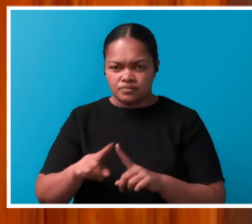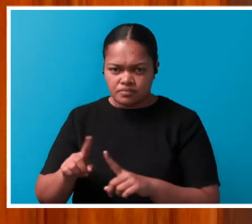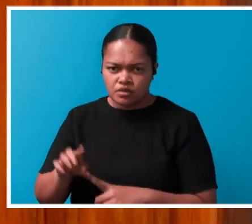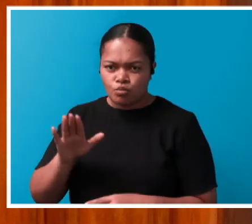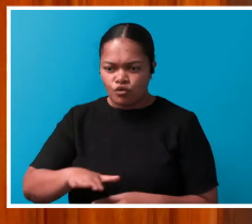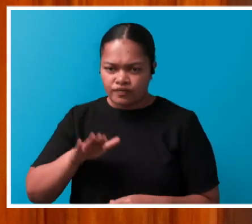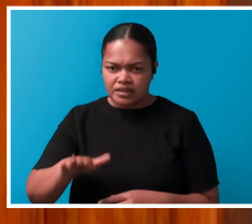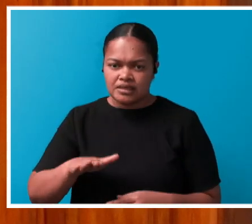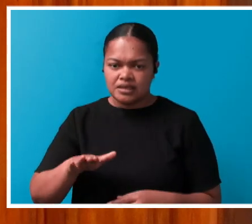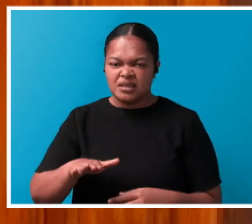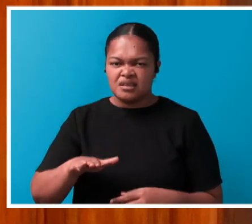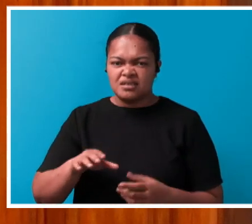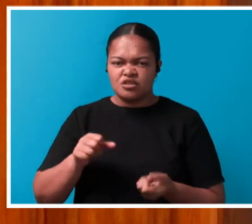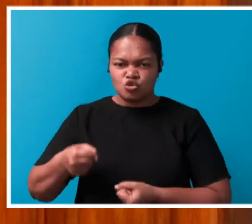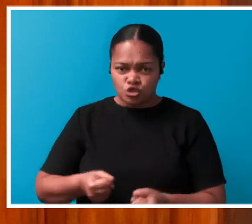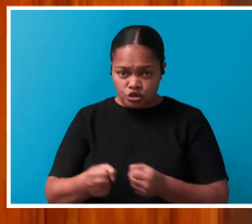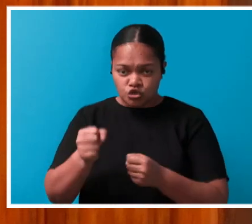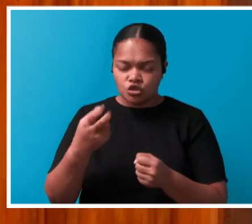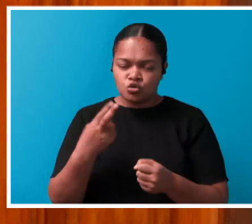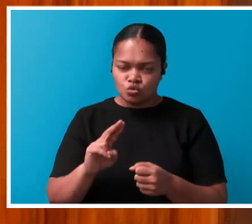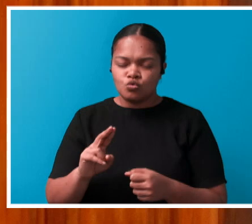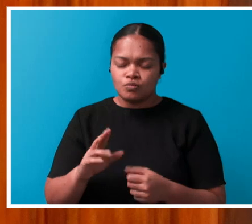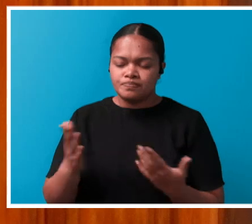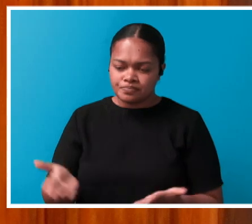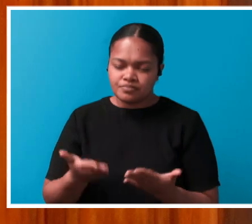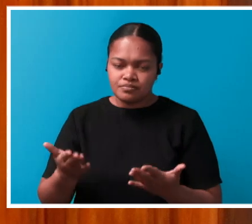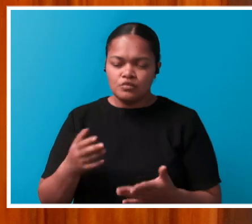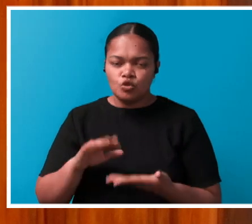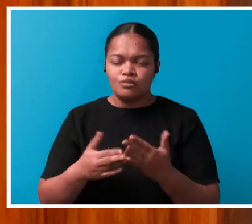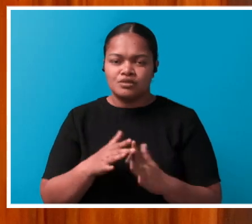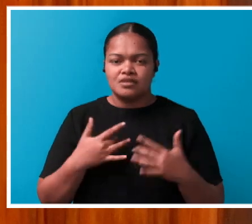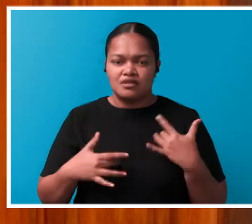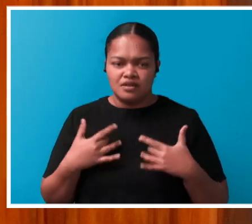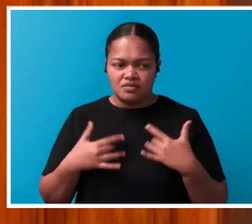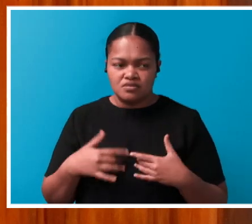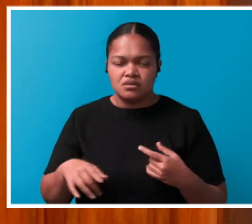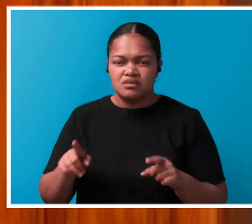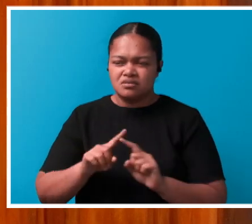alleviation strategies to enhance community livelihoods. Such